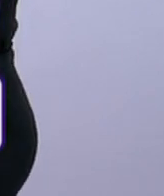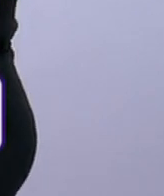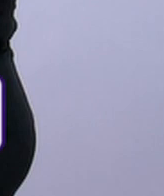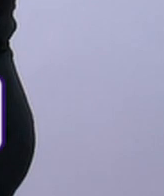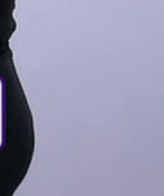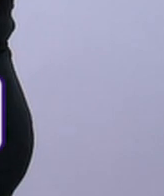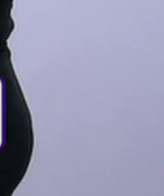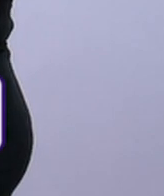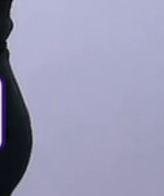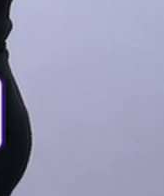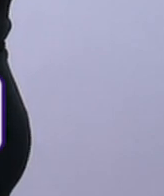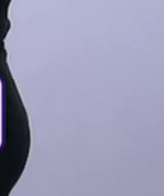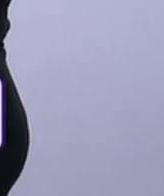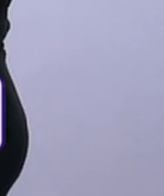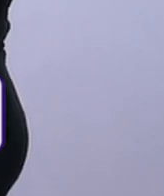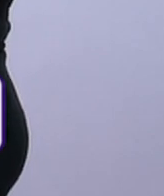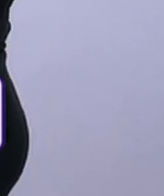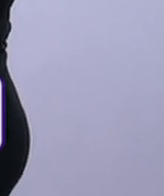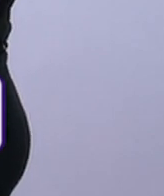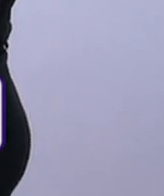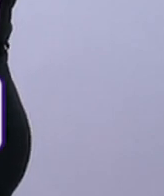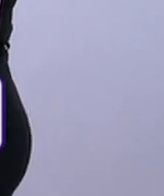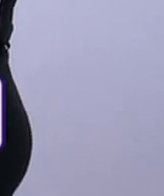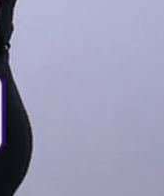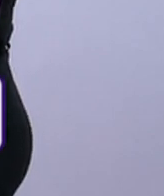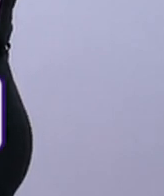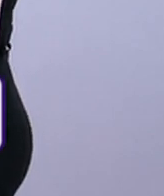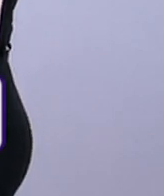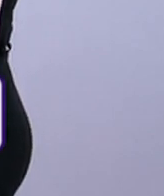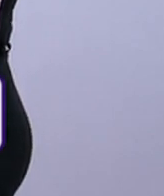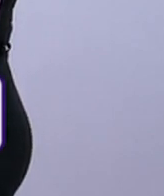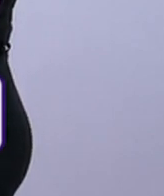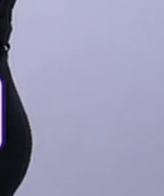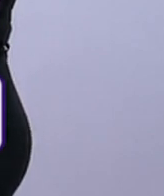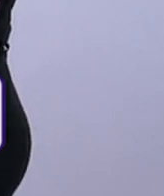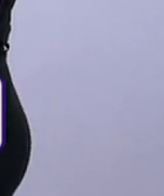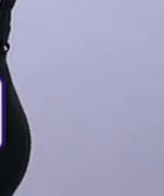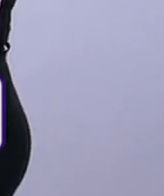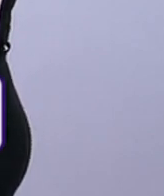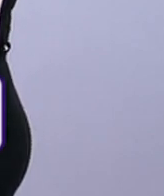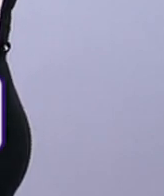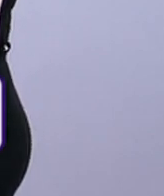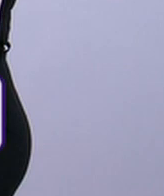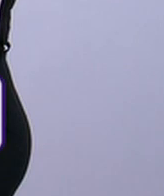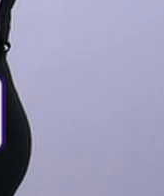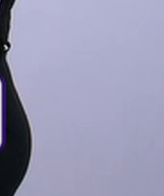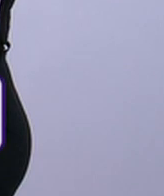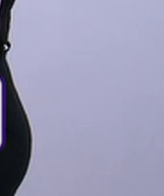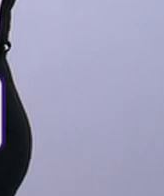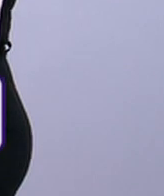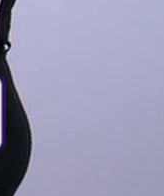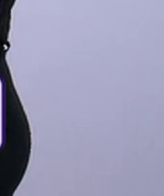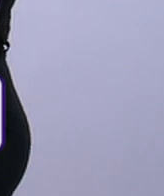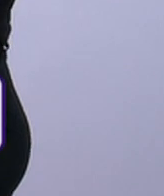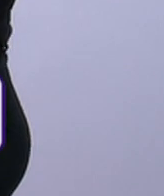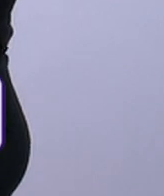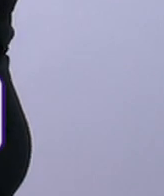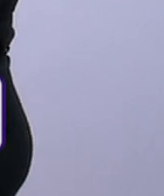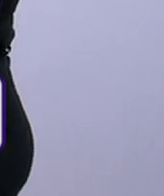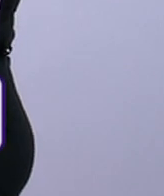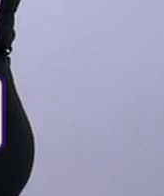That's picture 3. Very good. B. I don't like painting, but I like